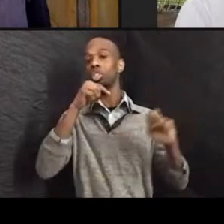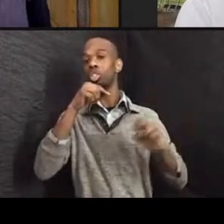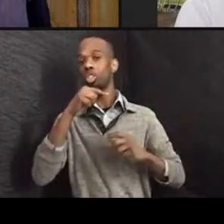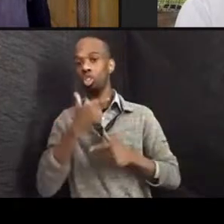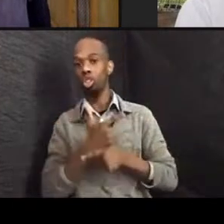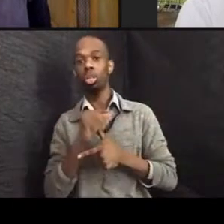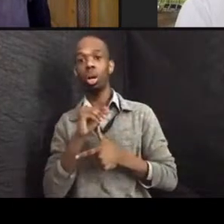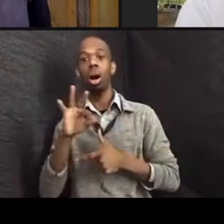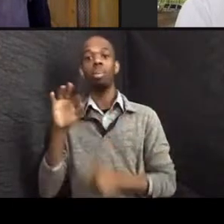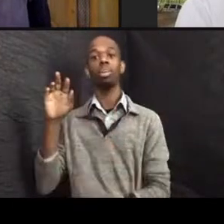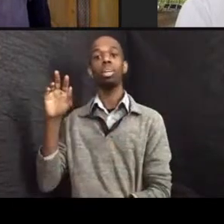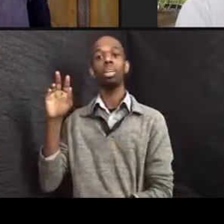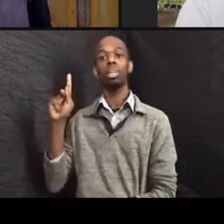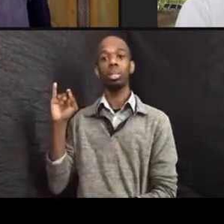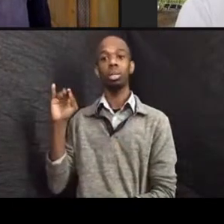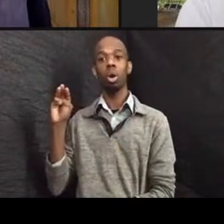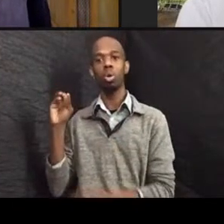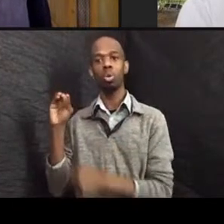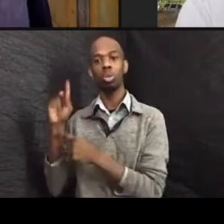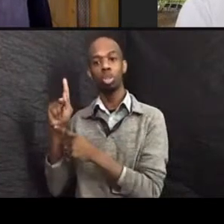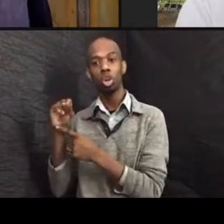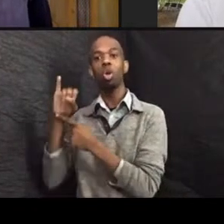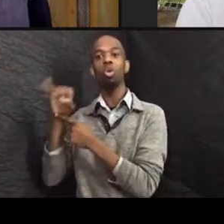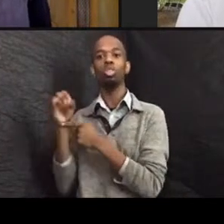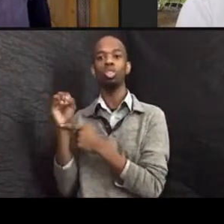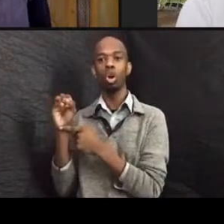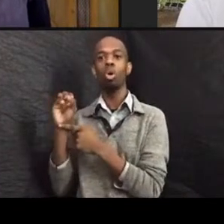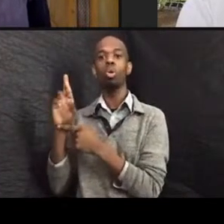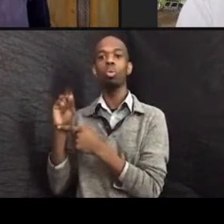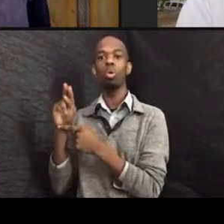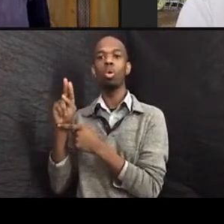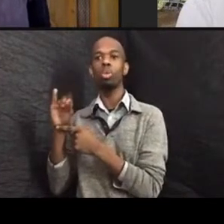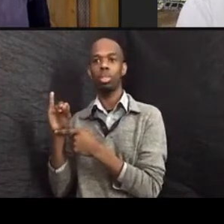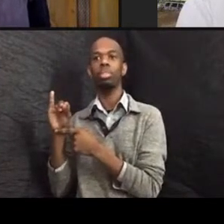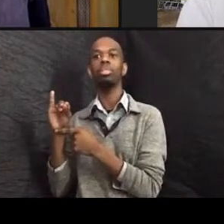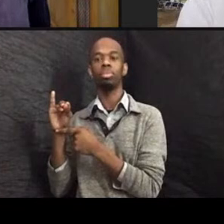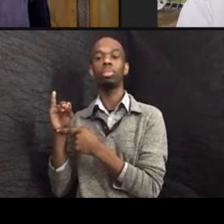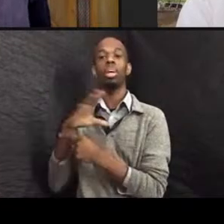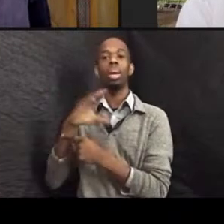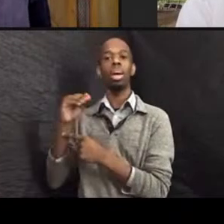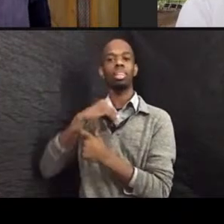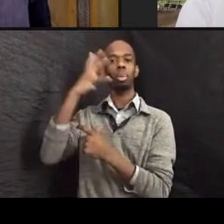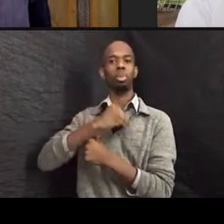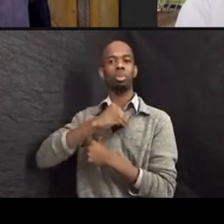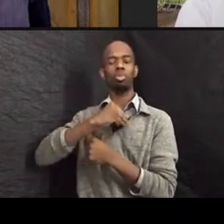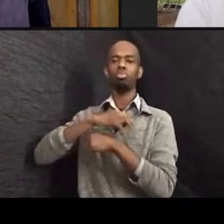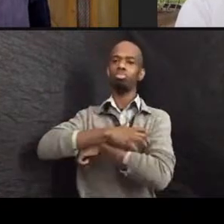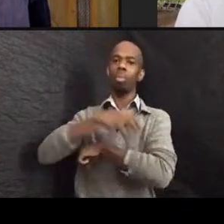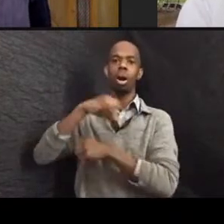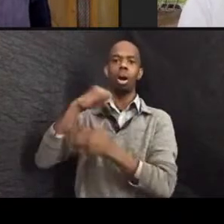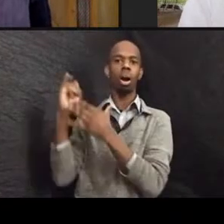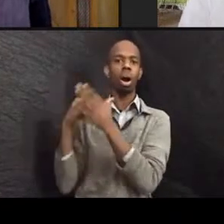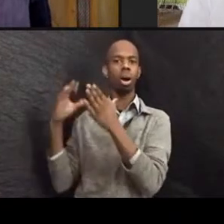Love, all of us beautiful, powerful artists. I'm zooming from Harlem, which was